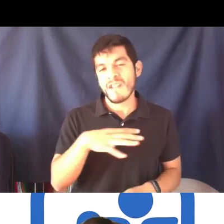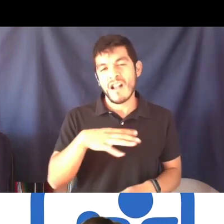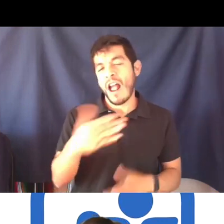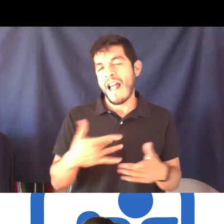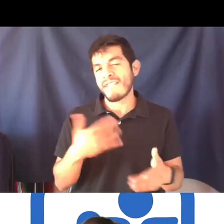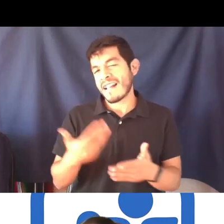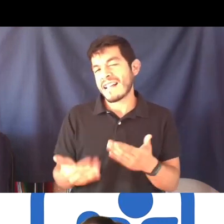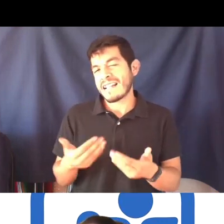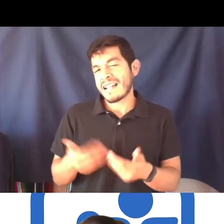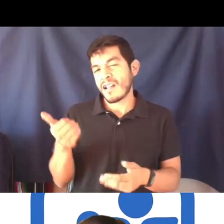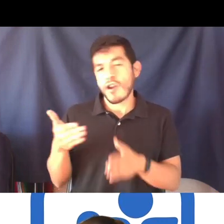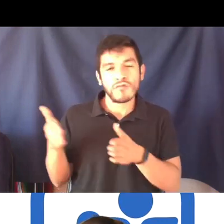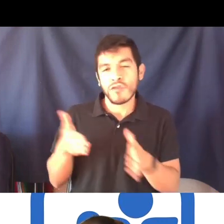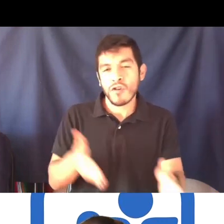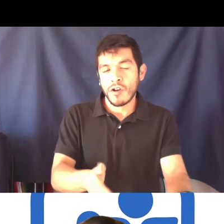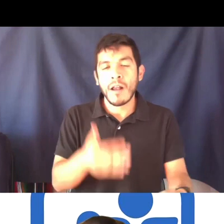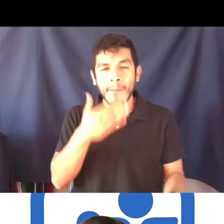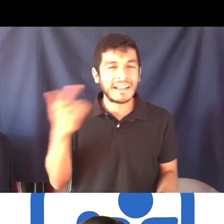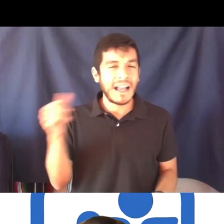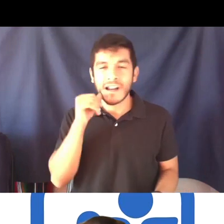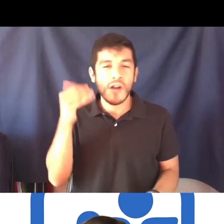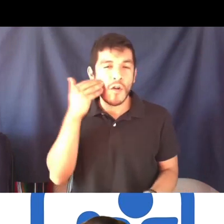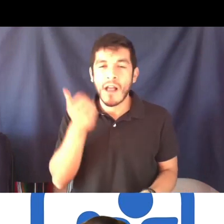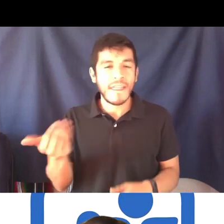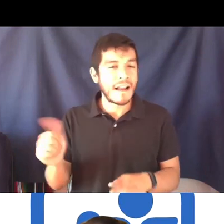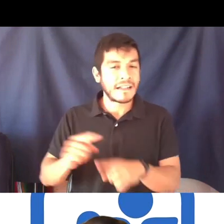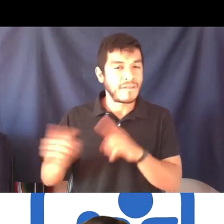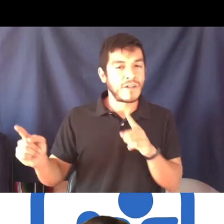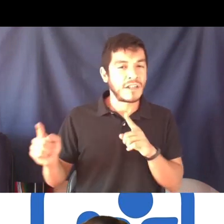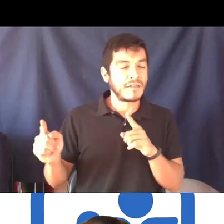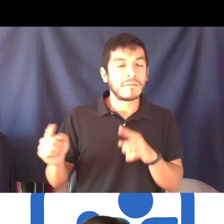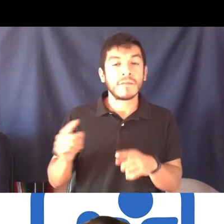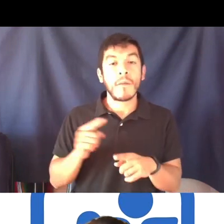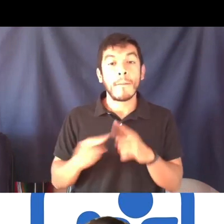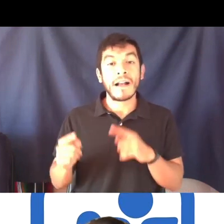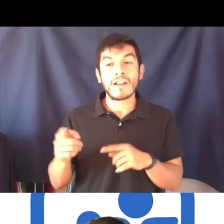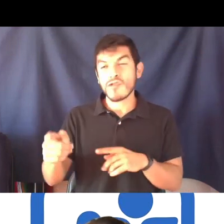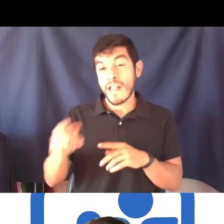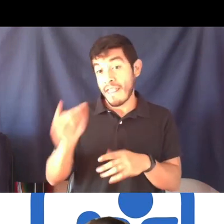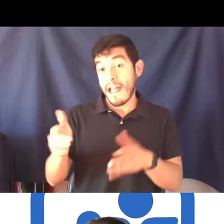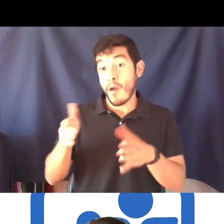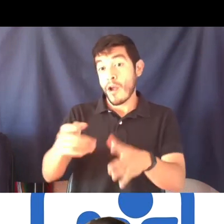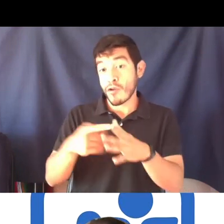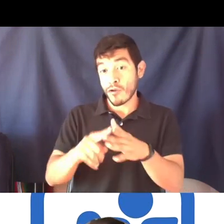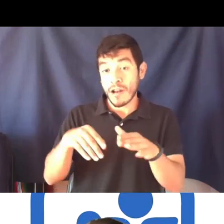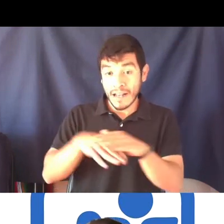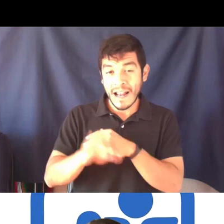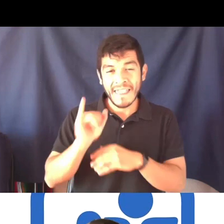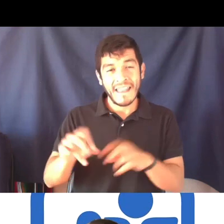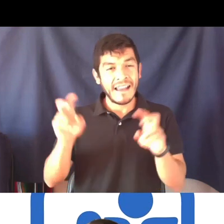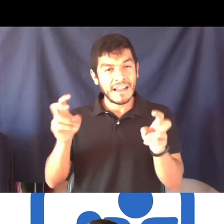easier road to go because they don't know anything any different. I think there you start to get into some of those issues, though,